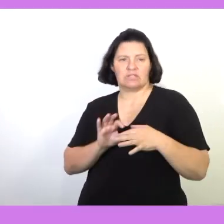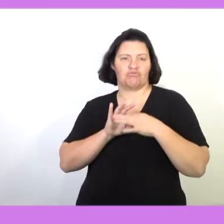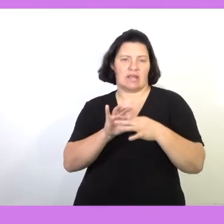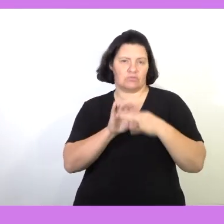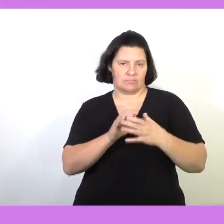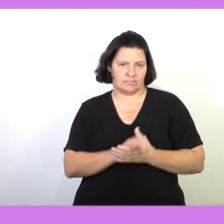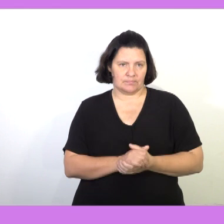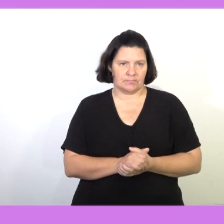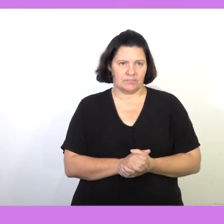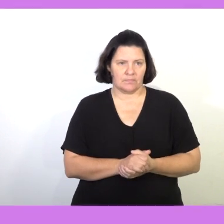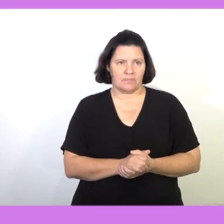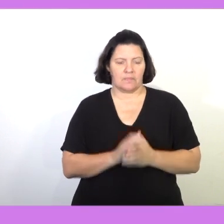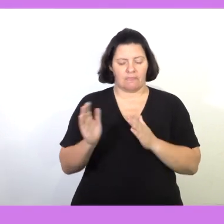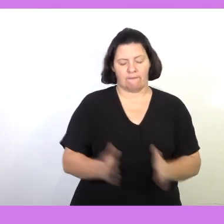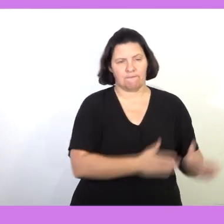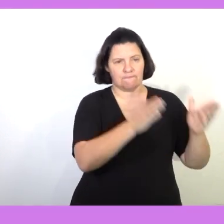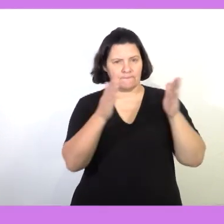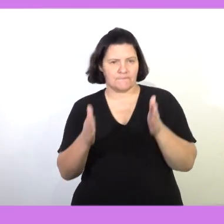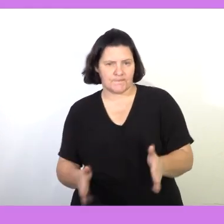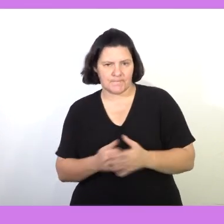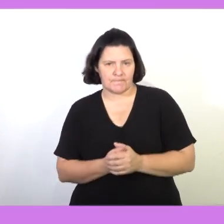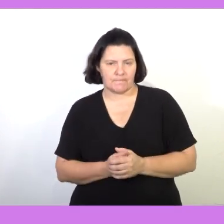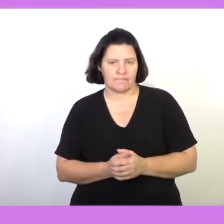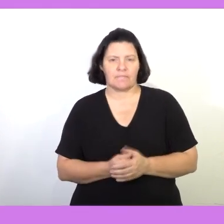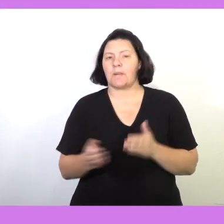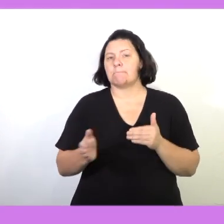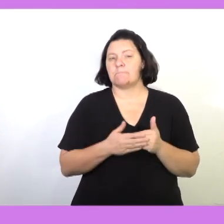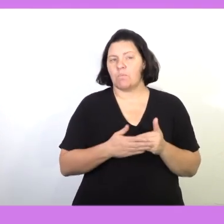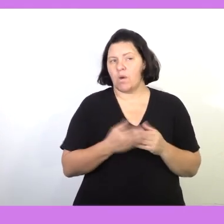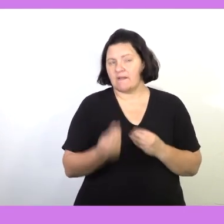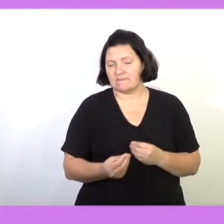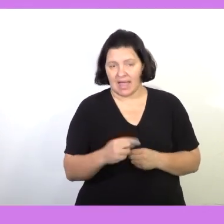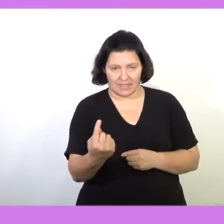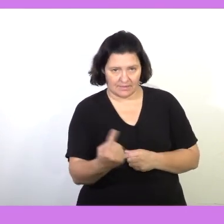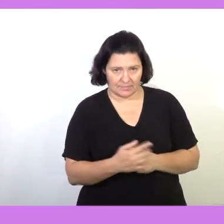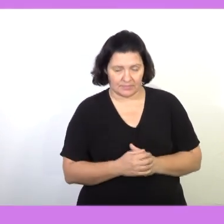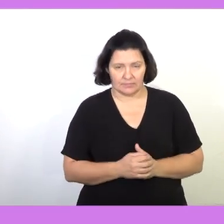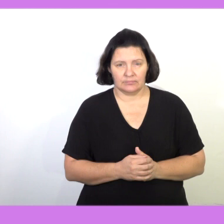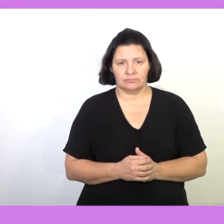increasing relationship. Let's move along. We have another one here.